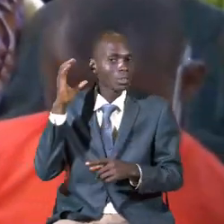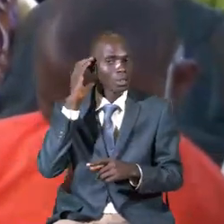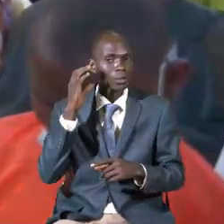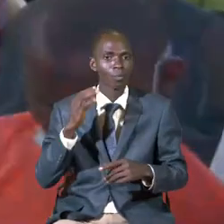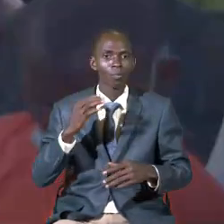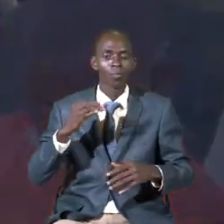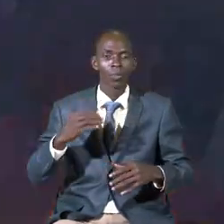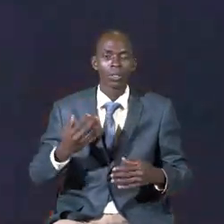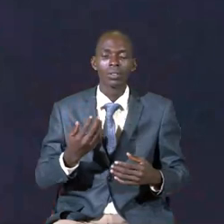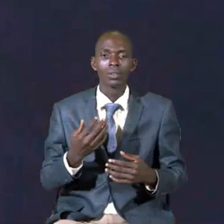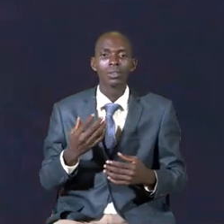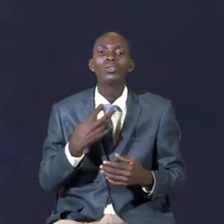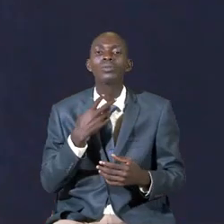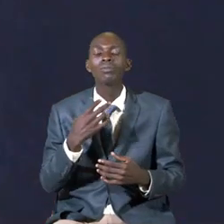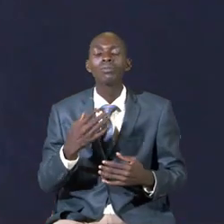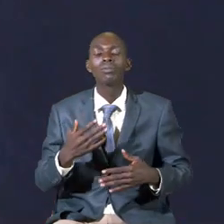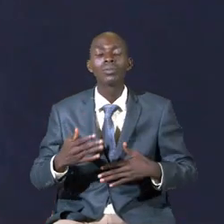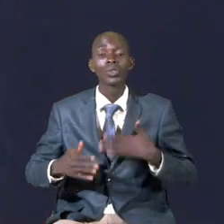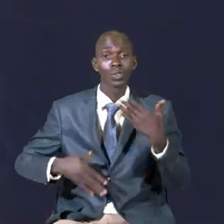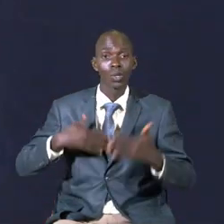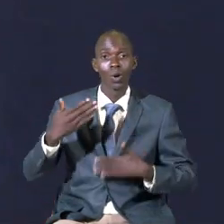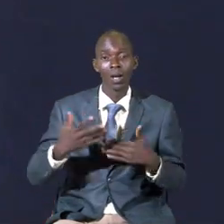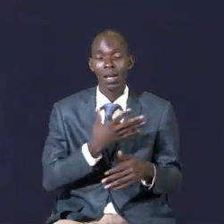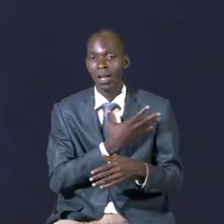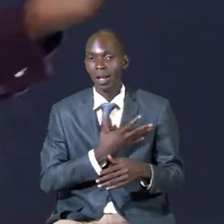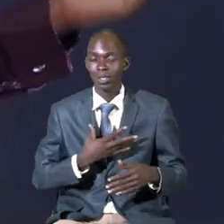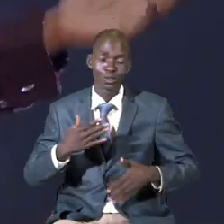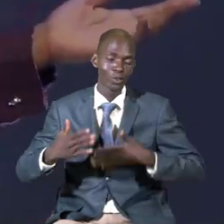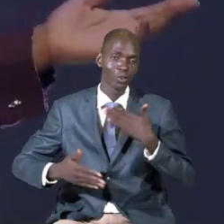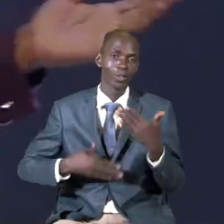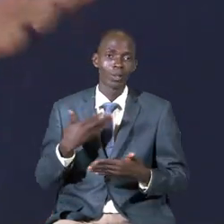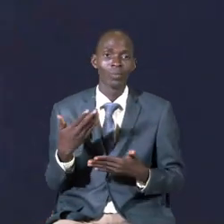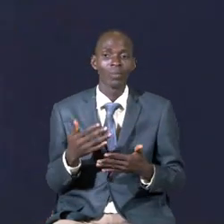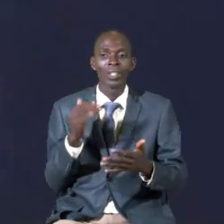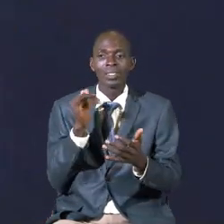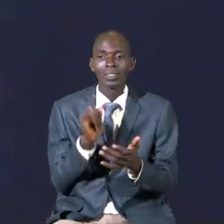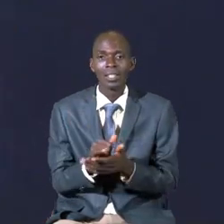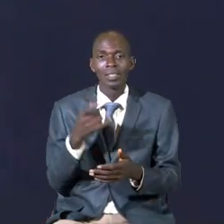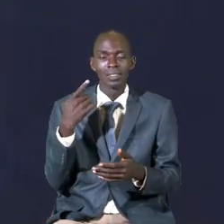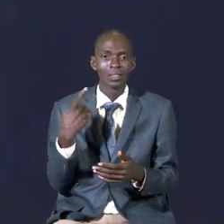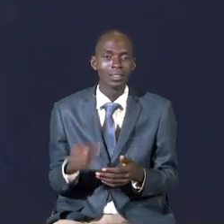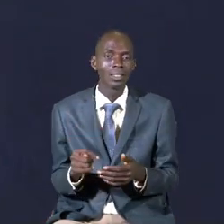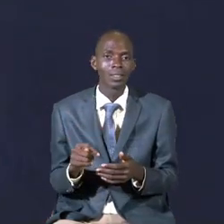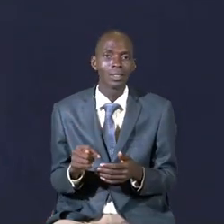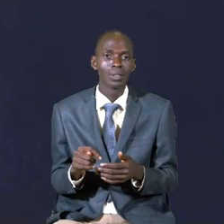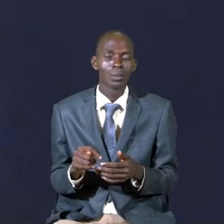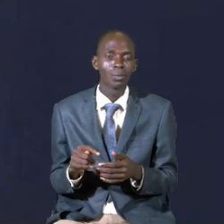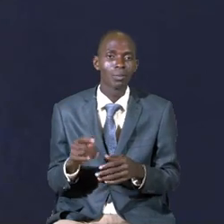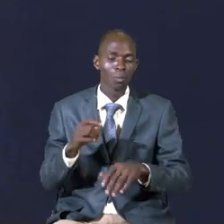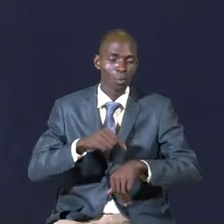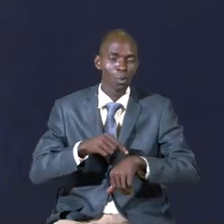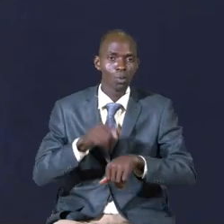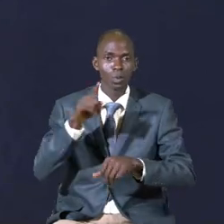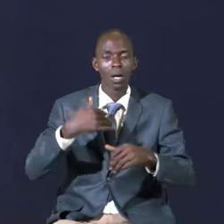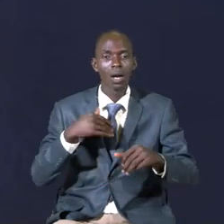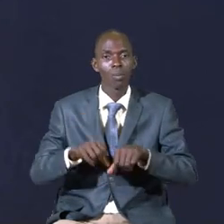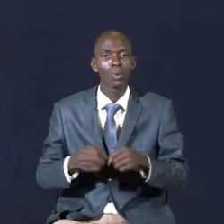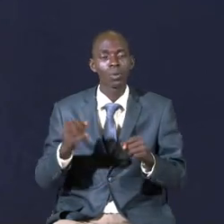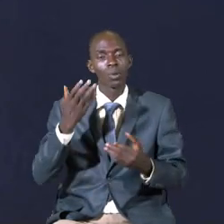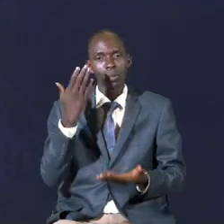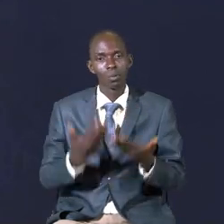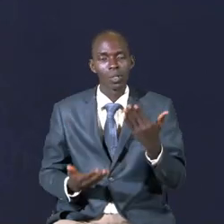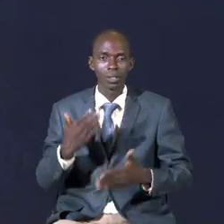gladness joy and gladness that the bulls which that was broken may rejoice verse